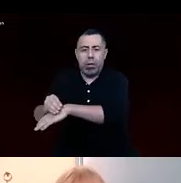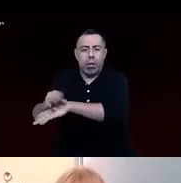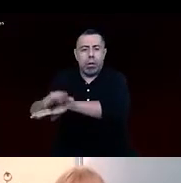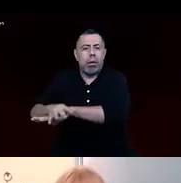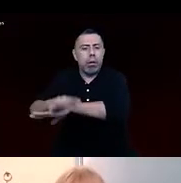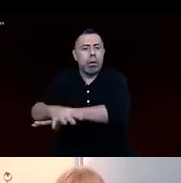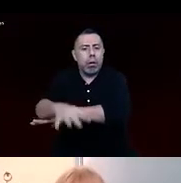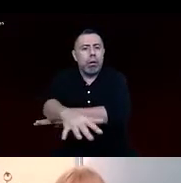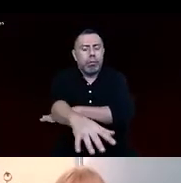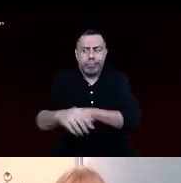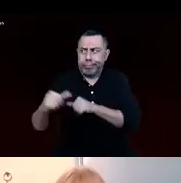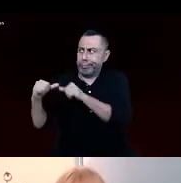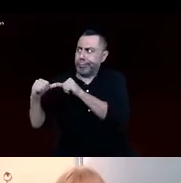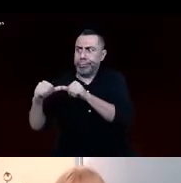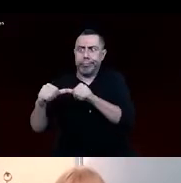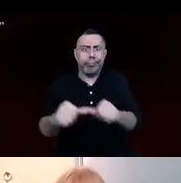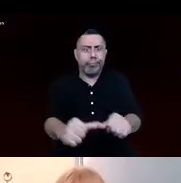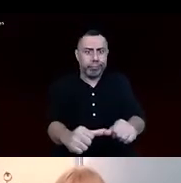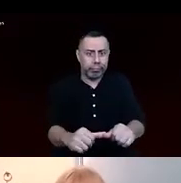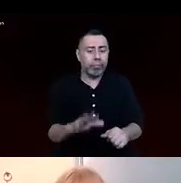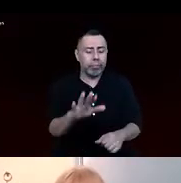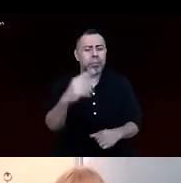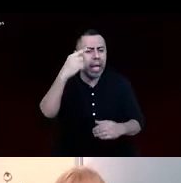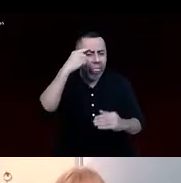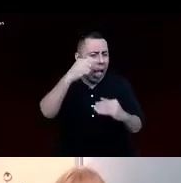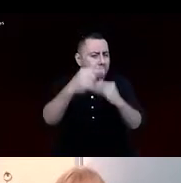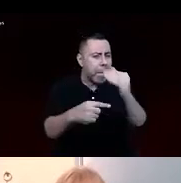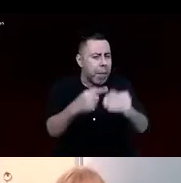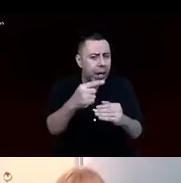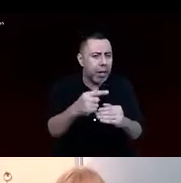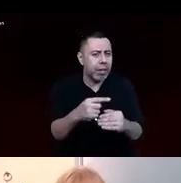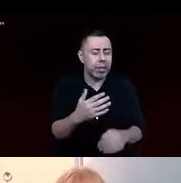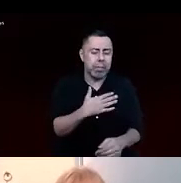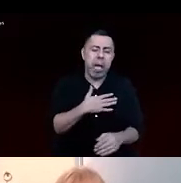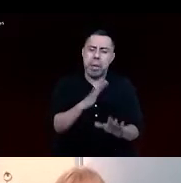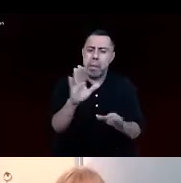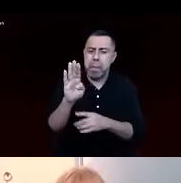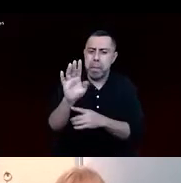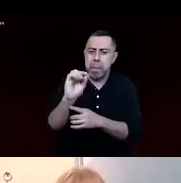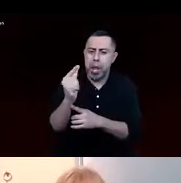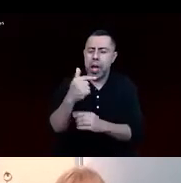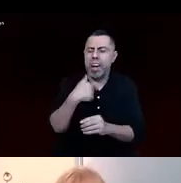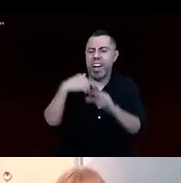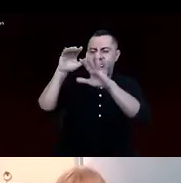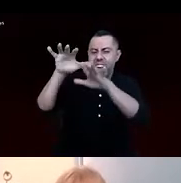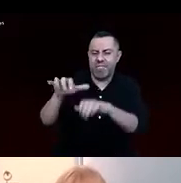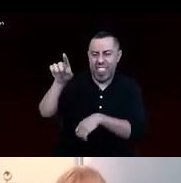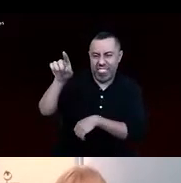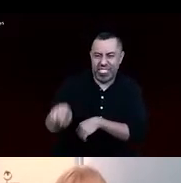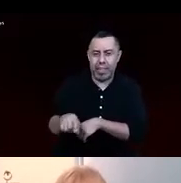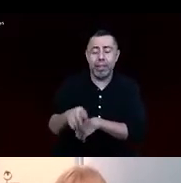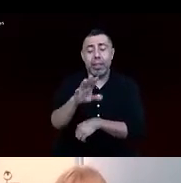think in terms of every time, and my blog talks about this, we